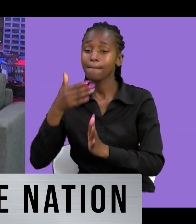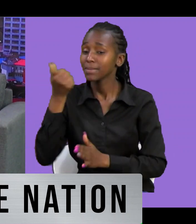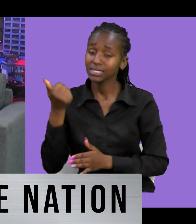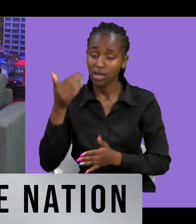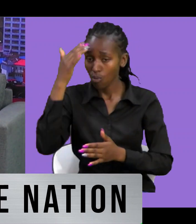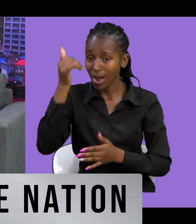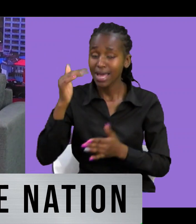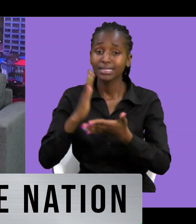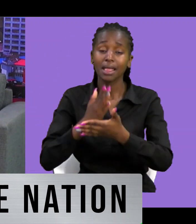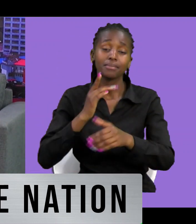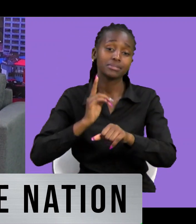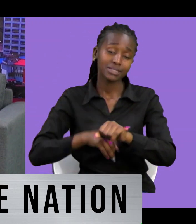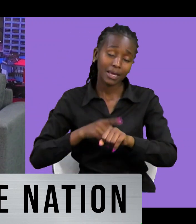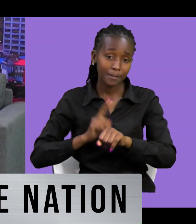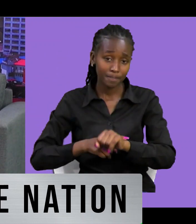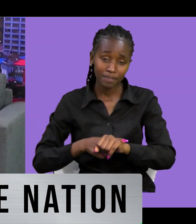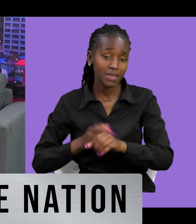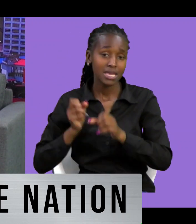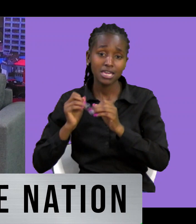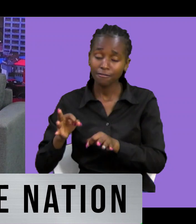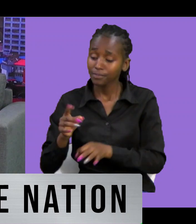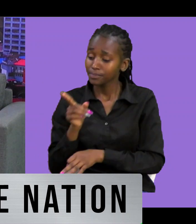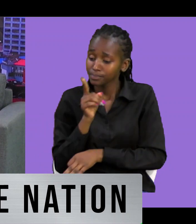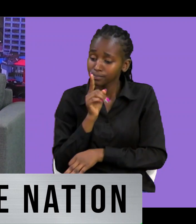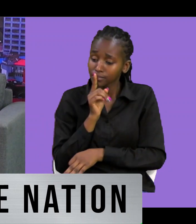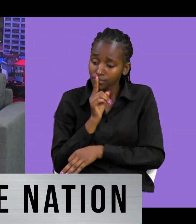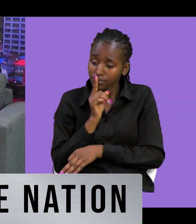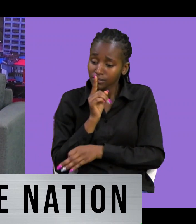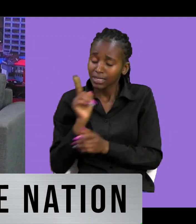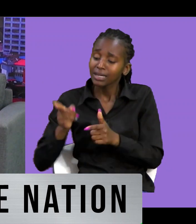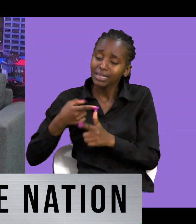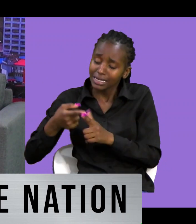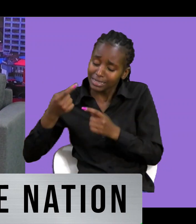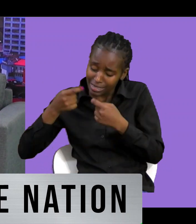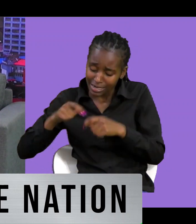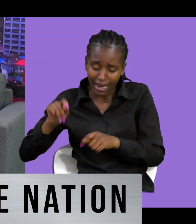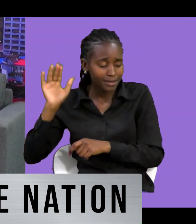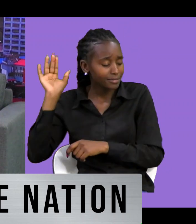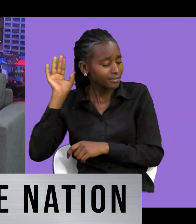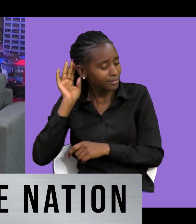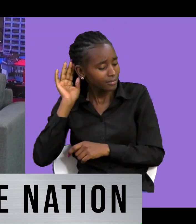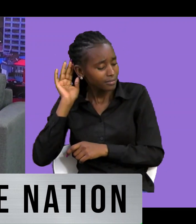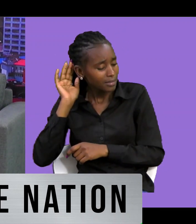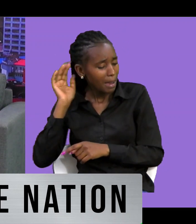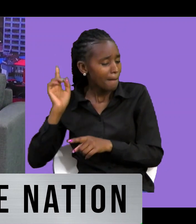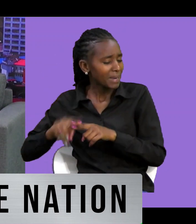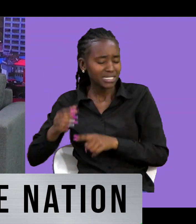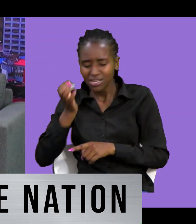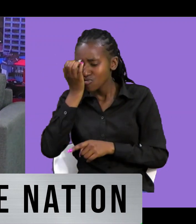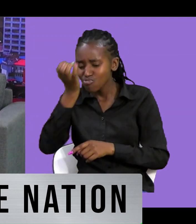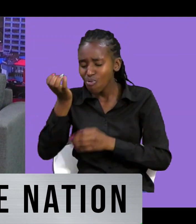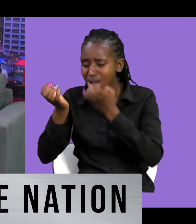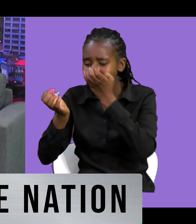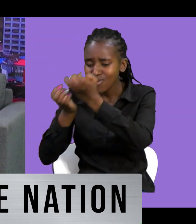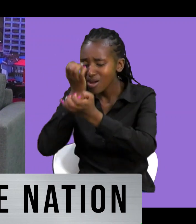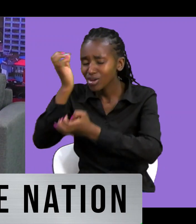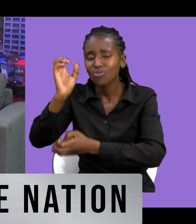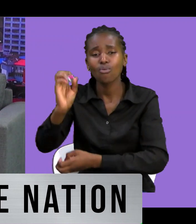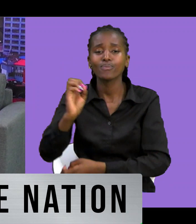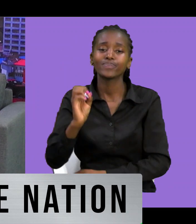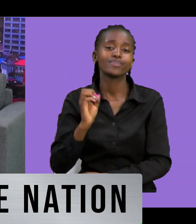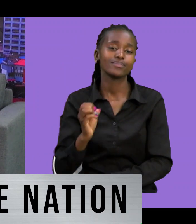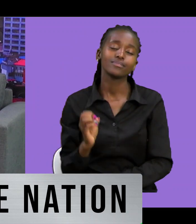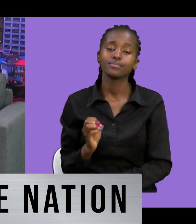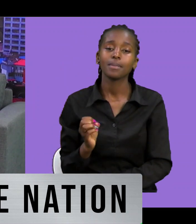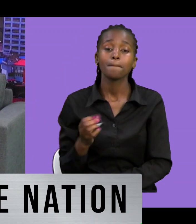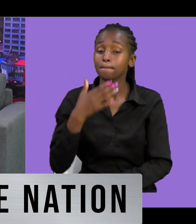even if you're not talking, or you're not, just give a listening ear. You don't brush off what a person has said.